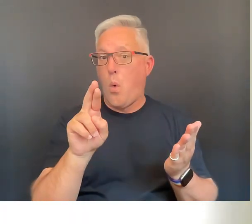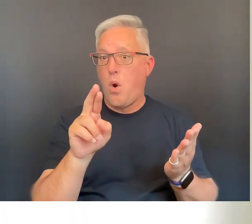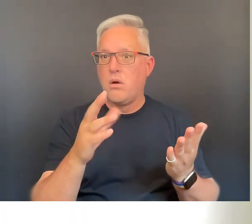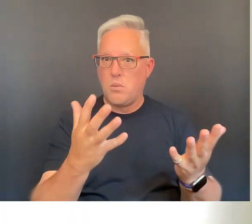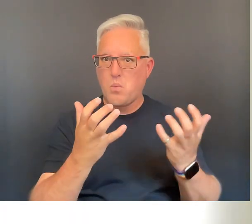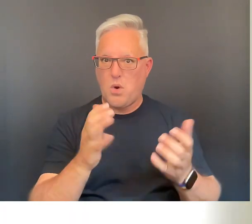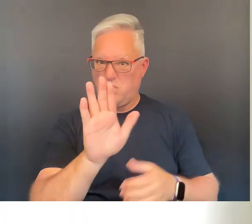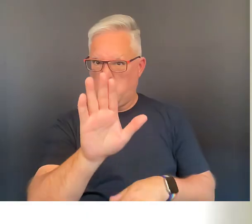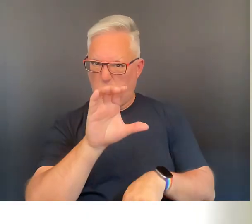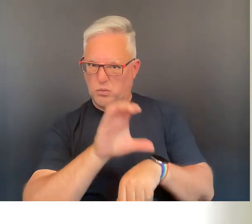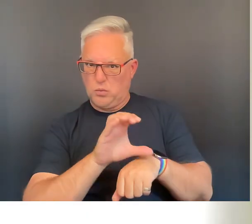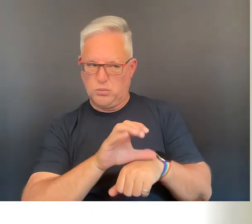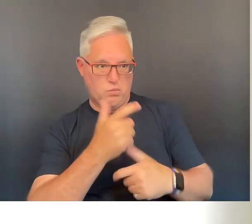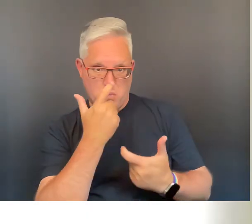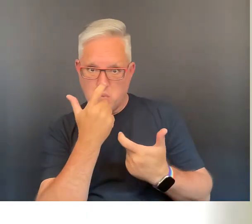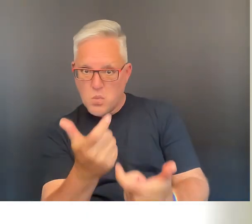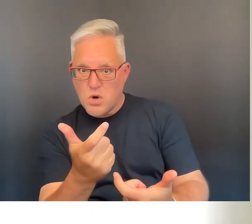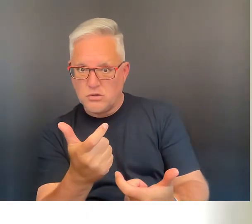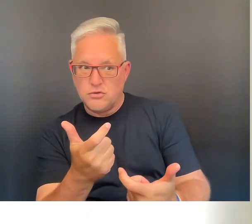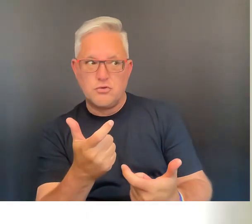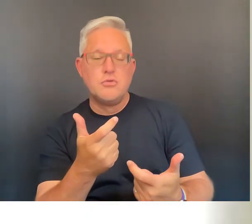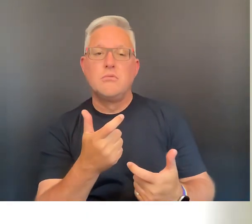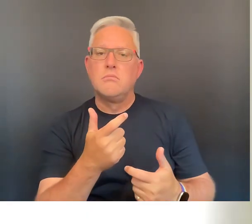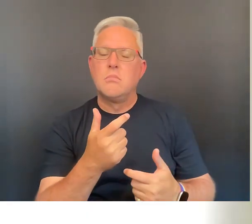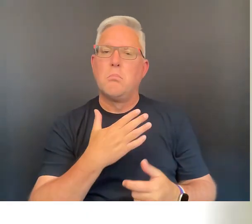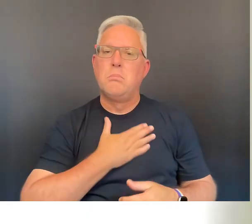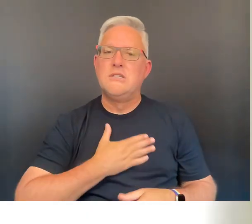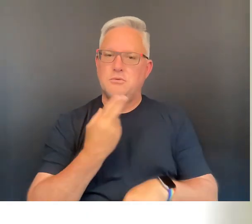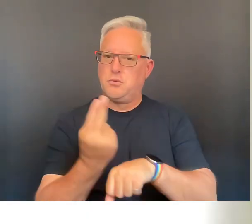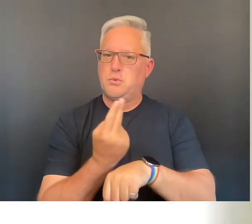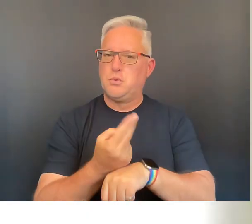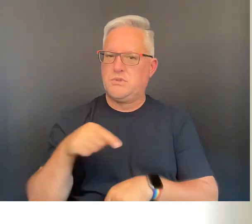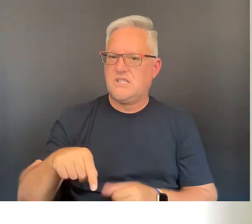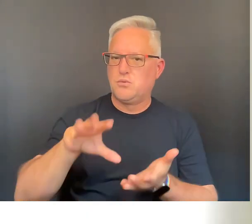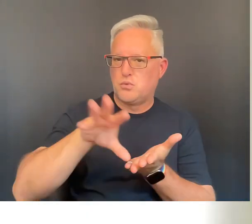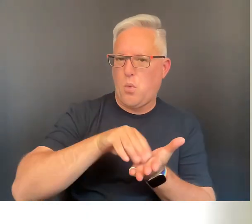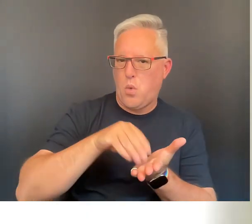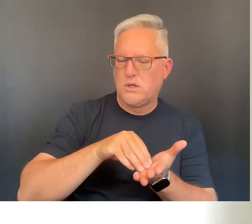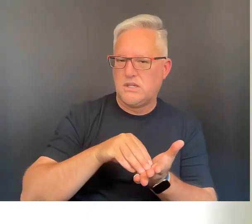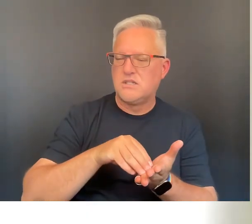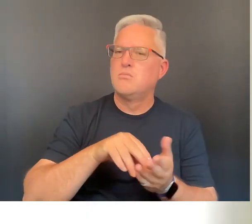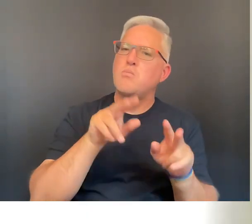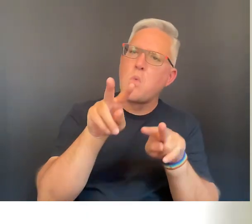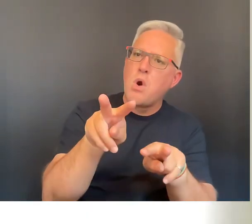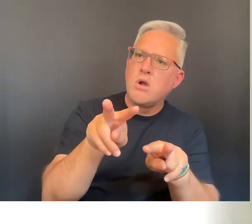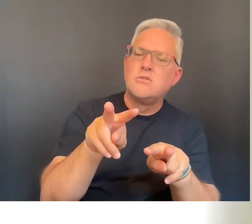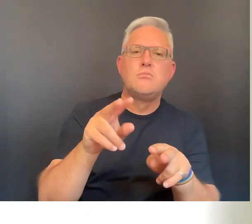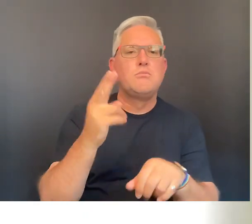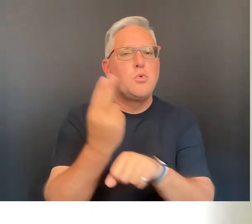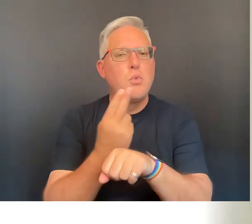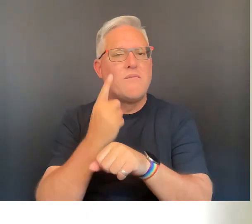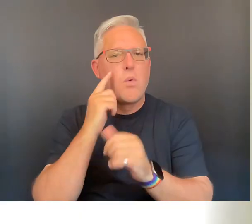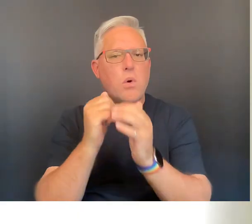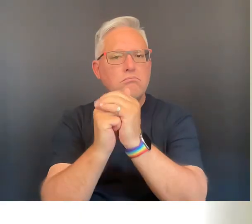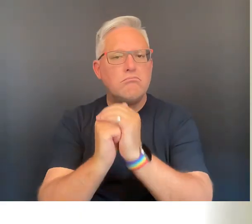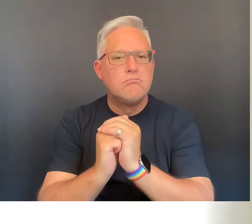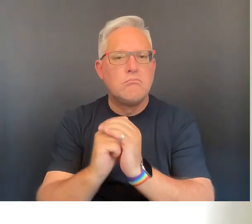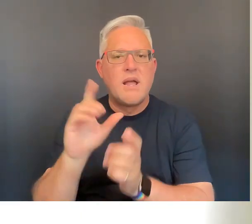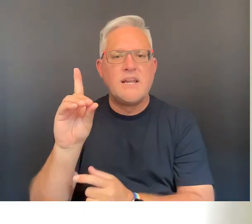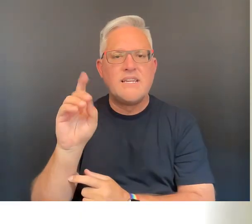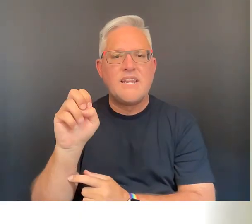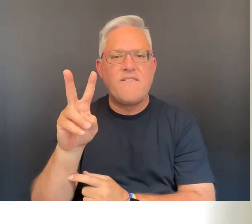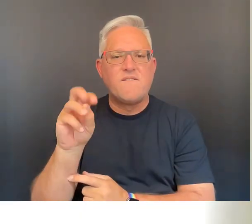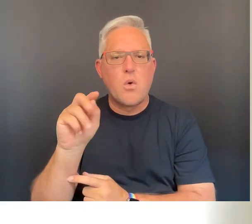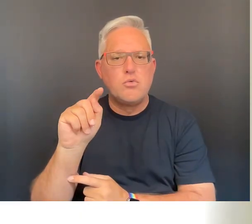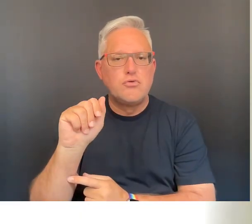group in your own congregation too, please feel free to use the recording as like a devotional time or an activity